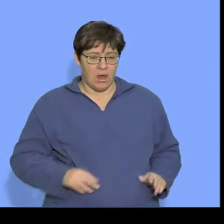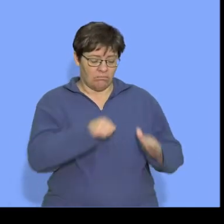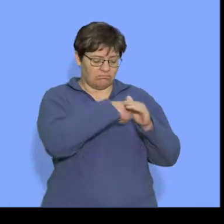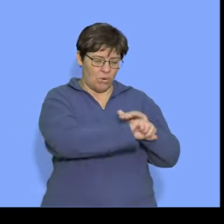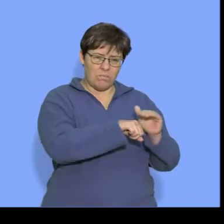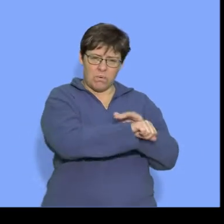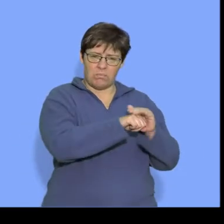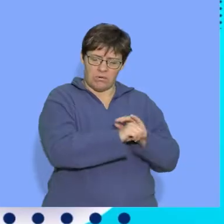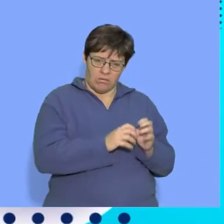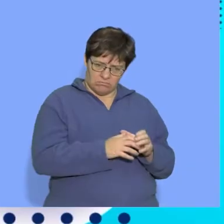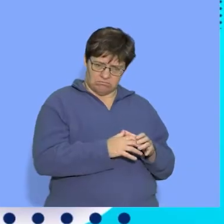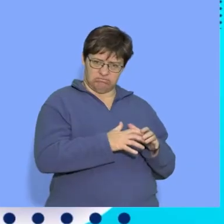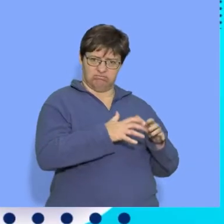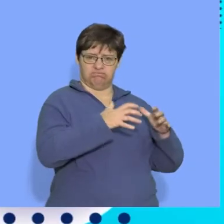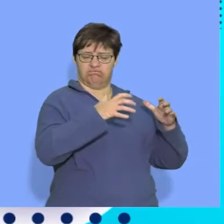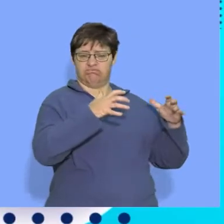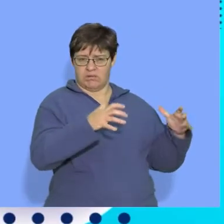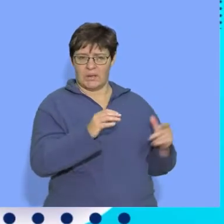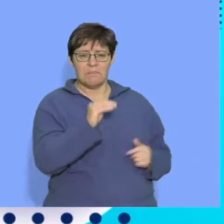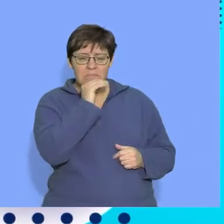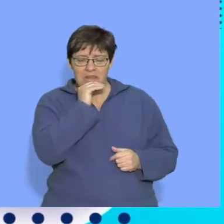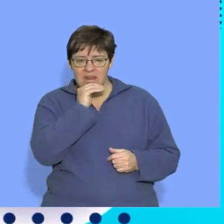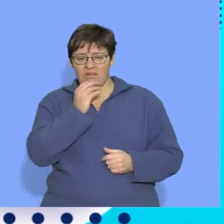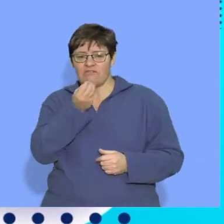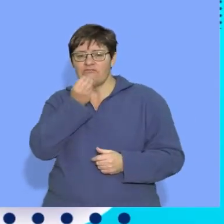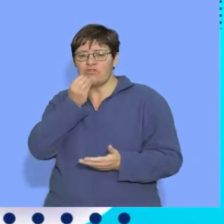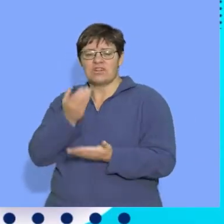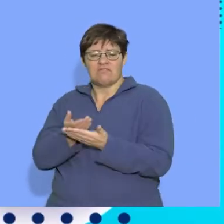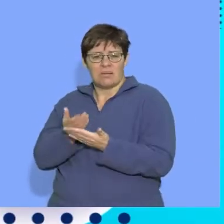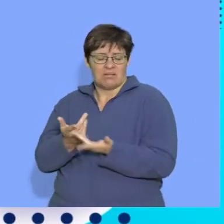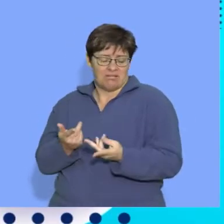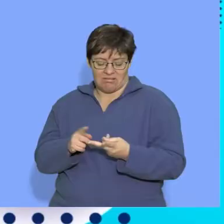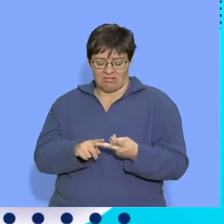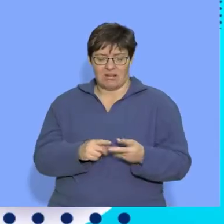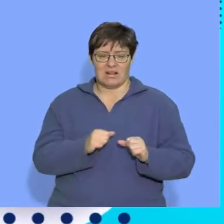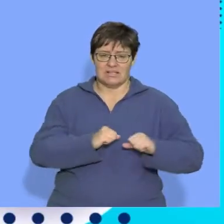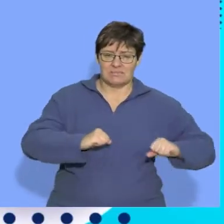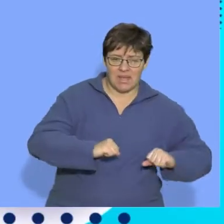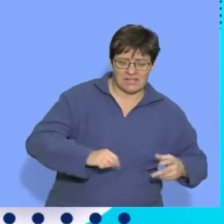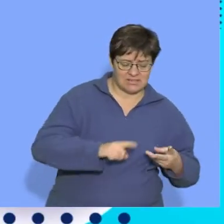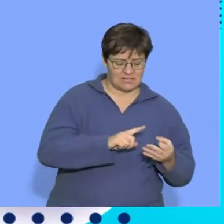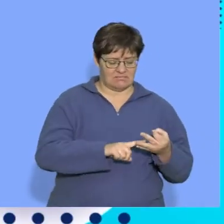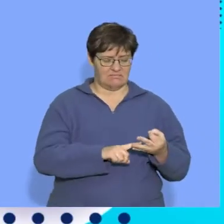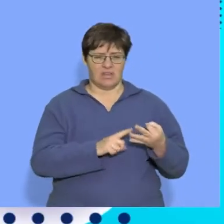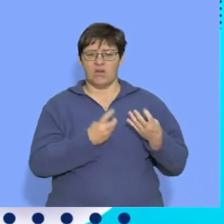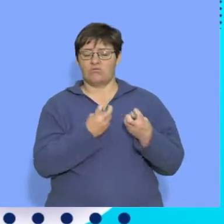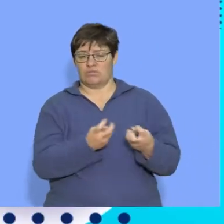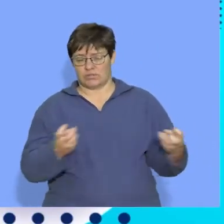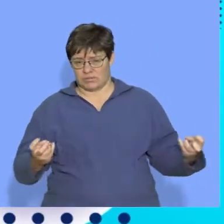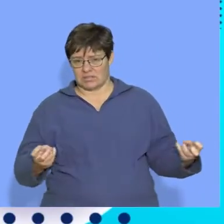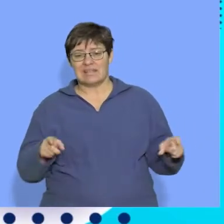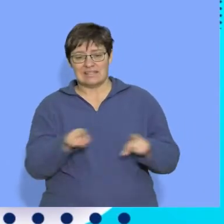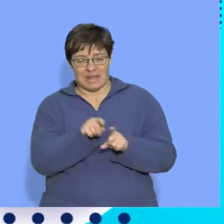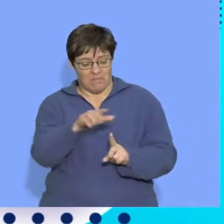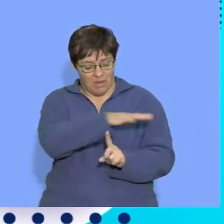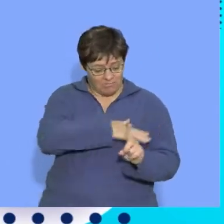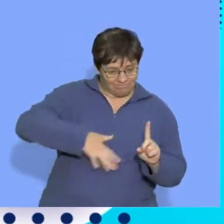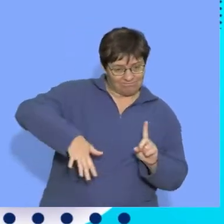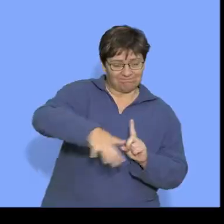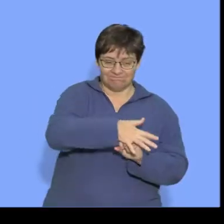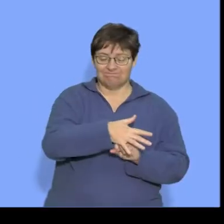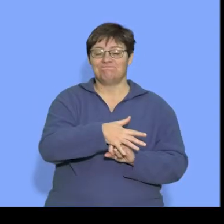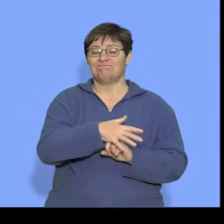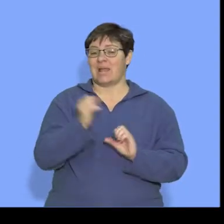what has that meant in terms of the availability of food, space, resources, and the impact on the environment.